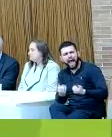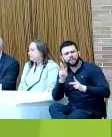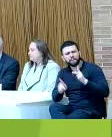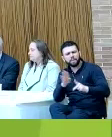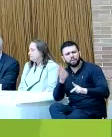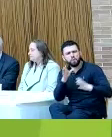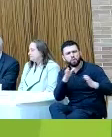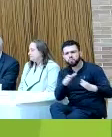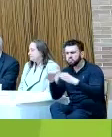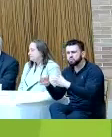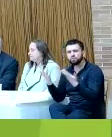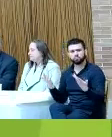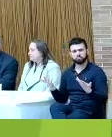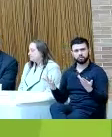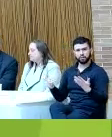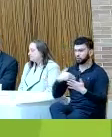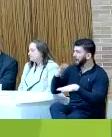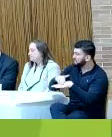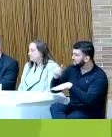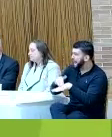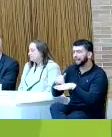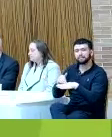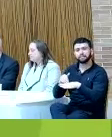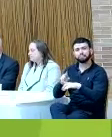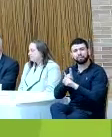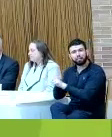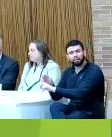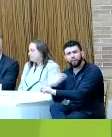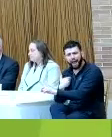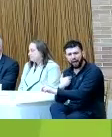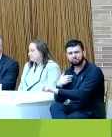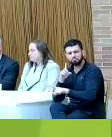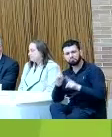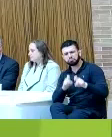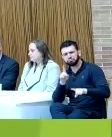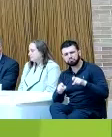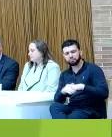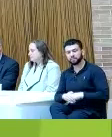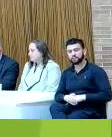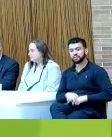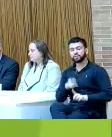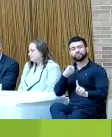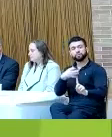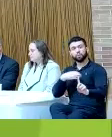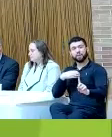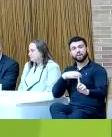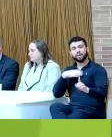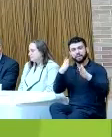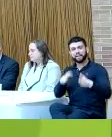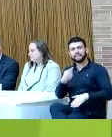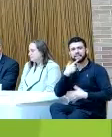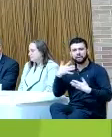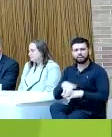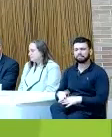proc property and whether or not there would be pets presence um complaintant and her broker sort of didn't necessarily